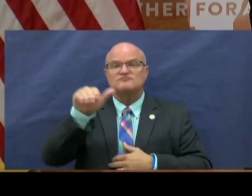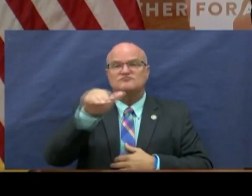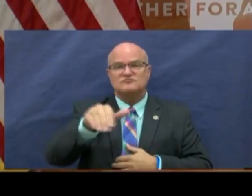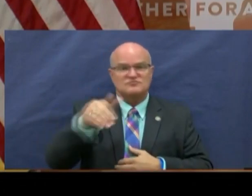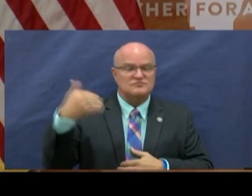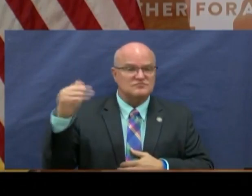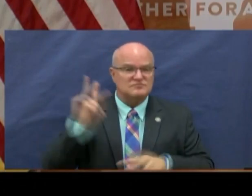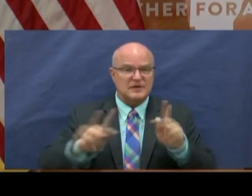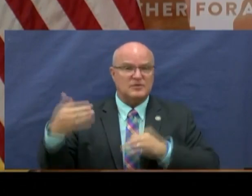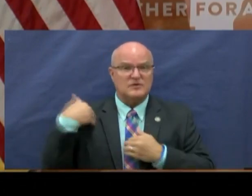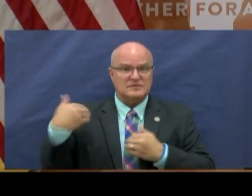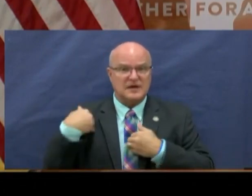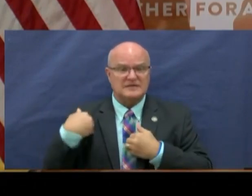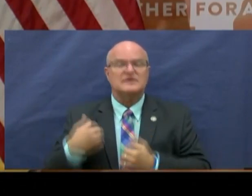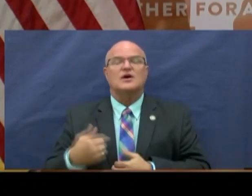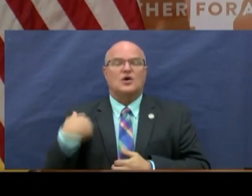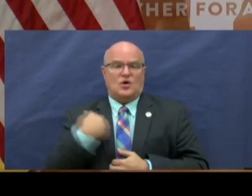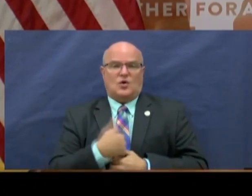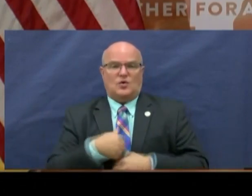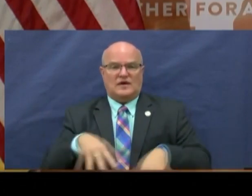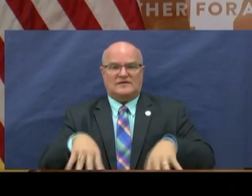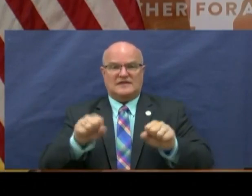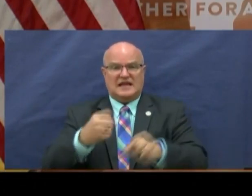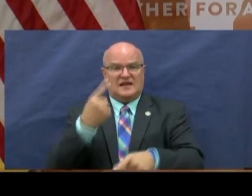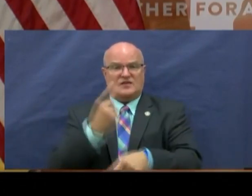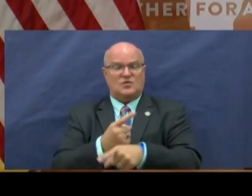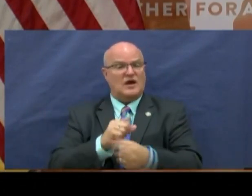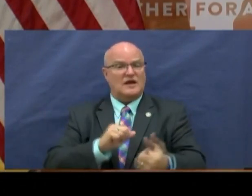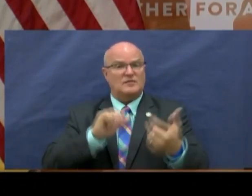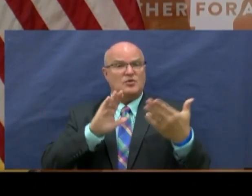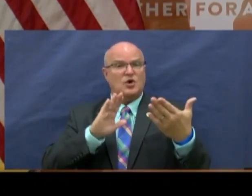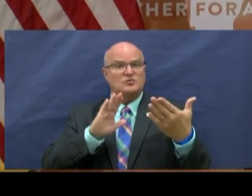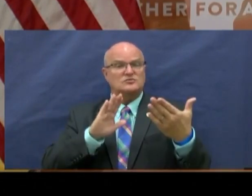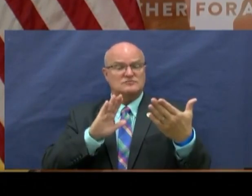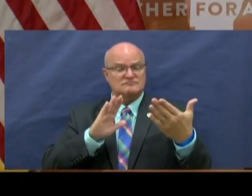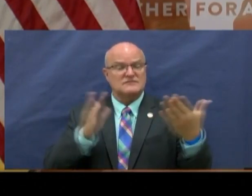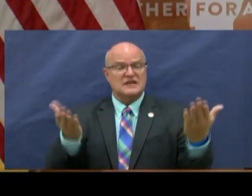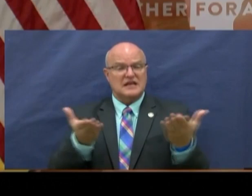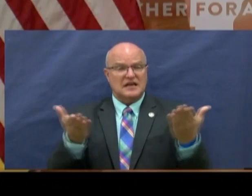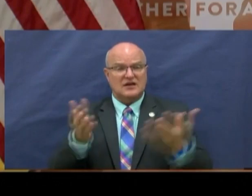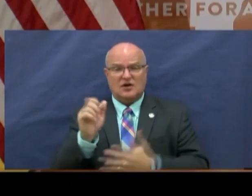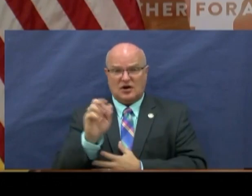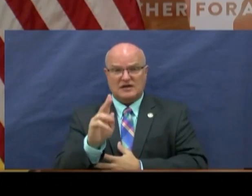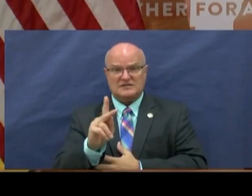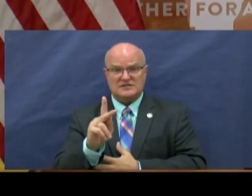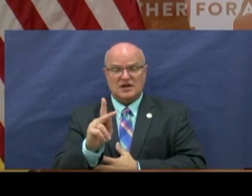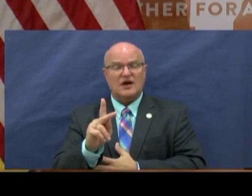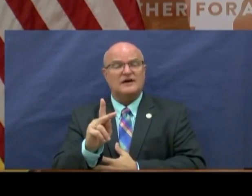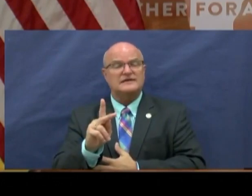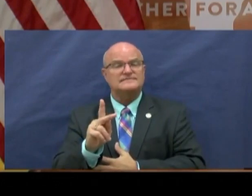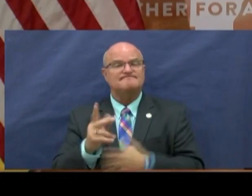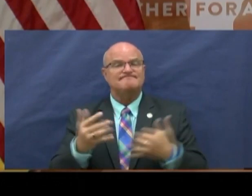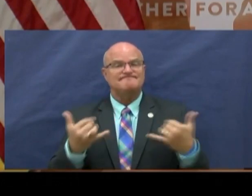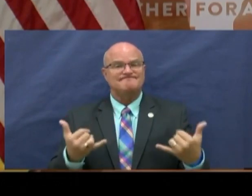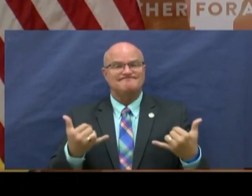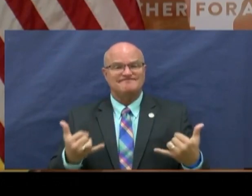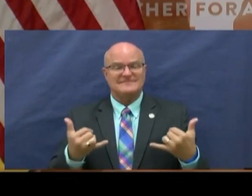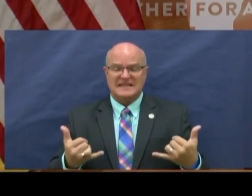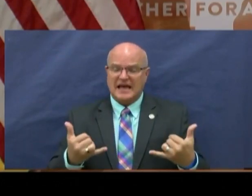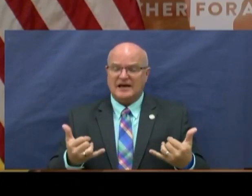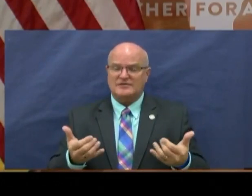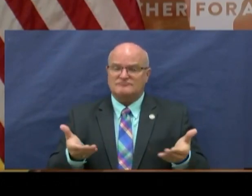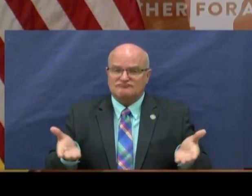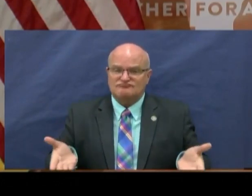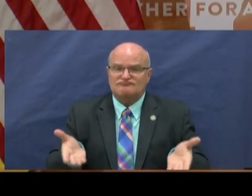responsibility. I think we've taken the right approach here in Arkansas. We just have to urge